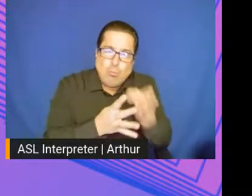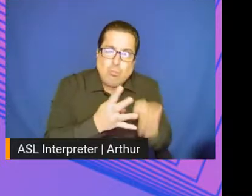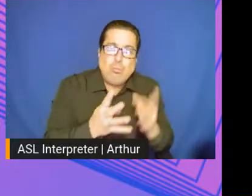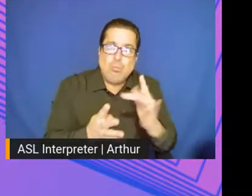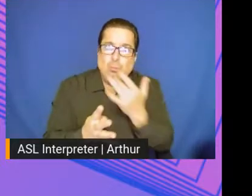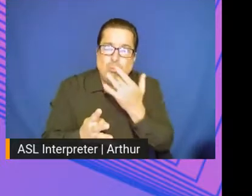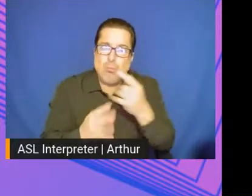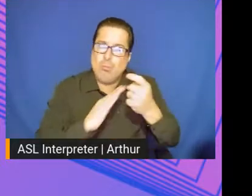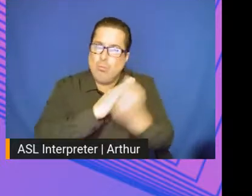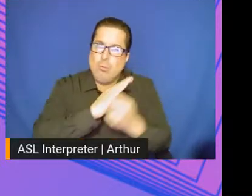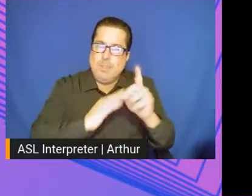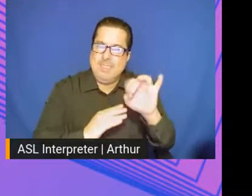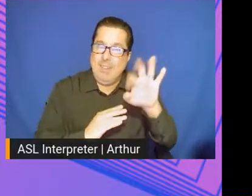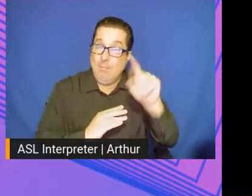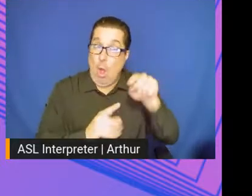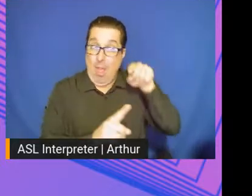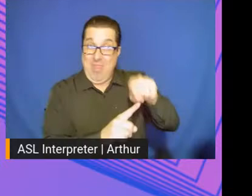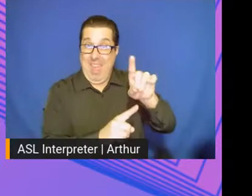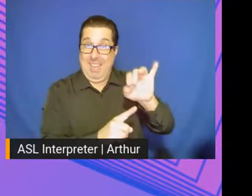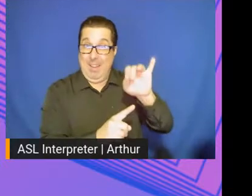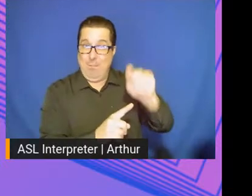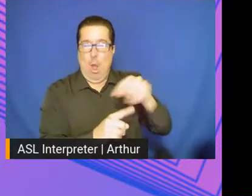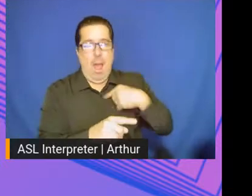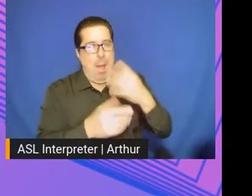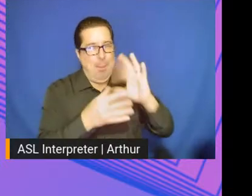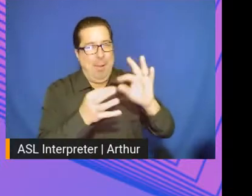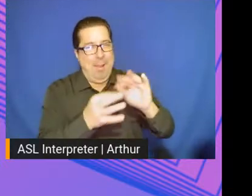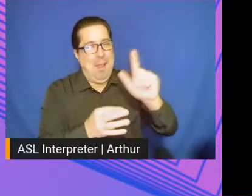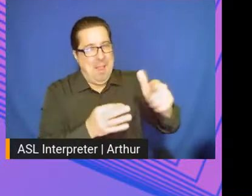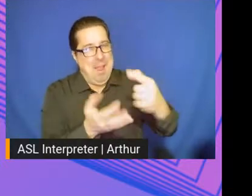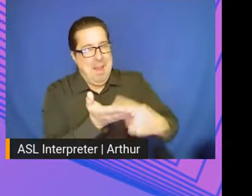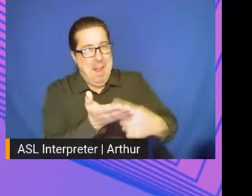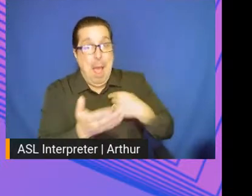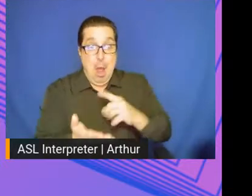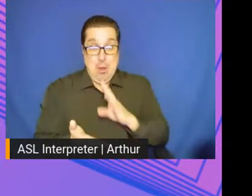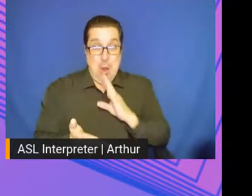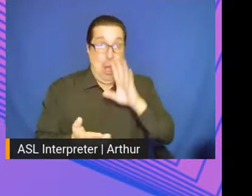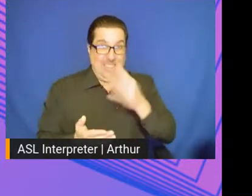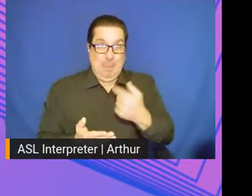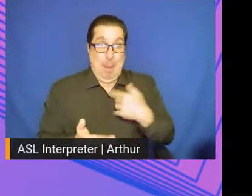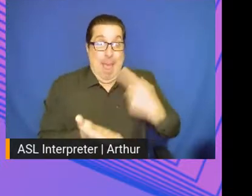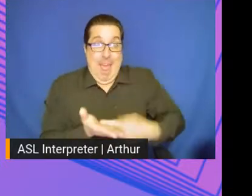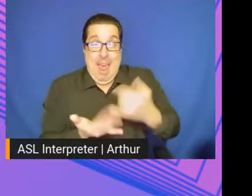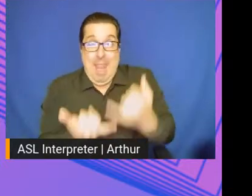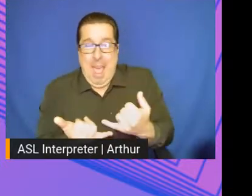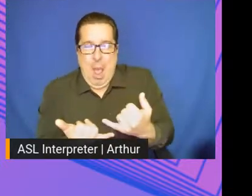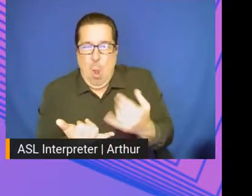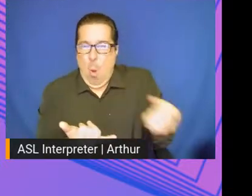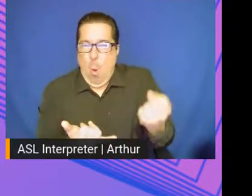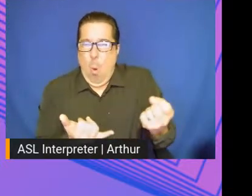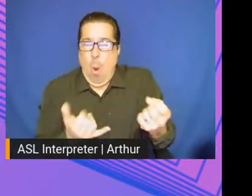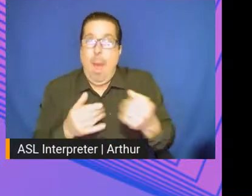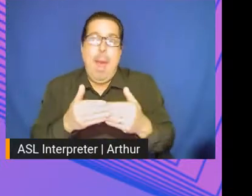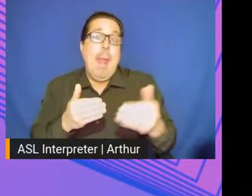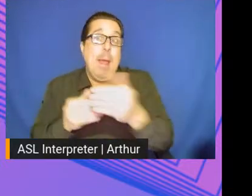talk about in a little bit. I tend to do this. I feel like I could talk about that right now and not even have to go to my next slides. So